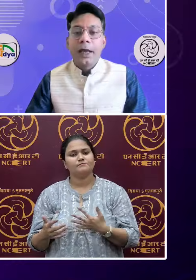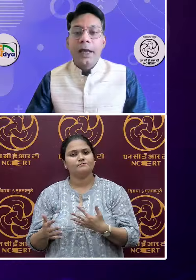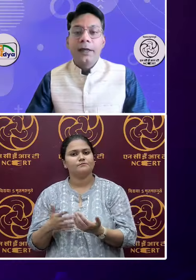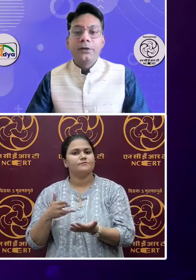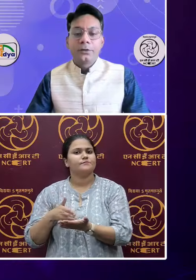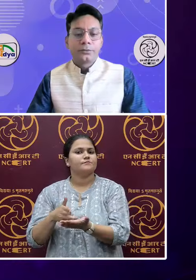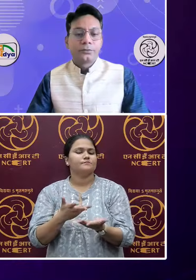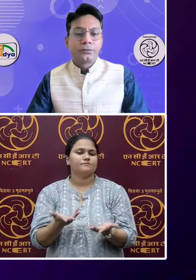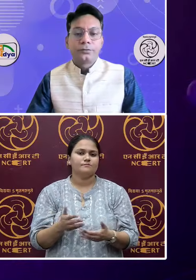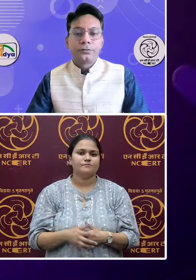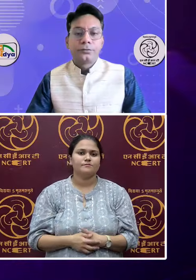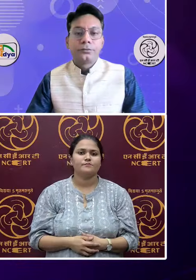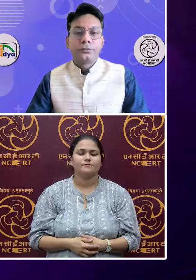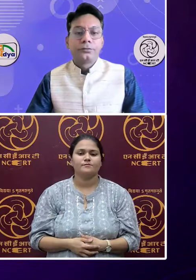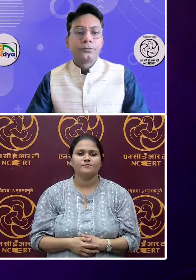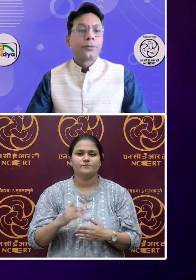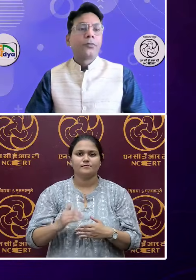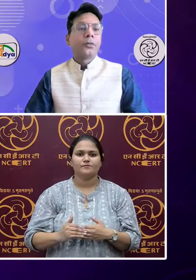Moving ahead,